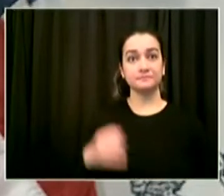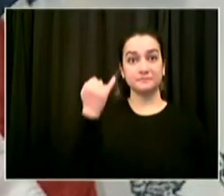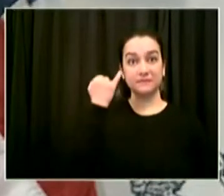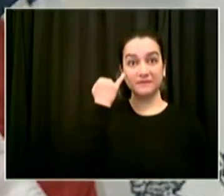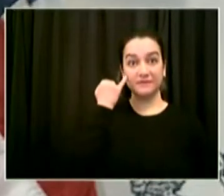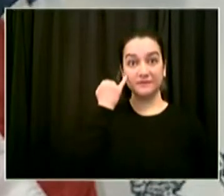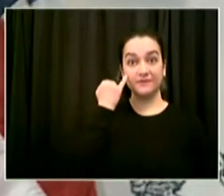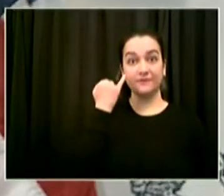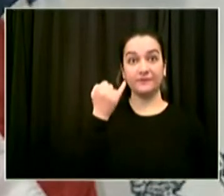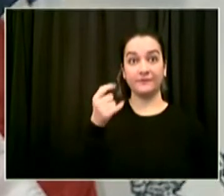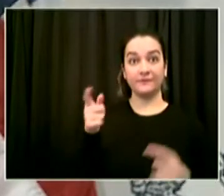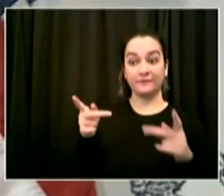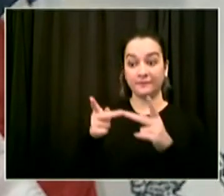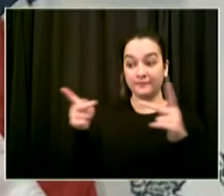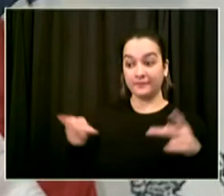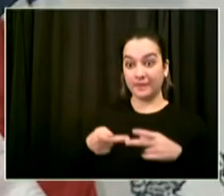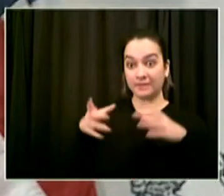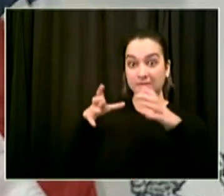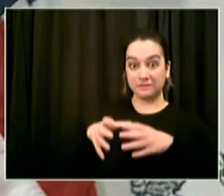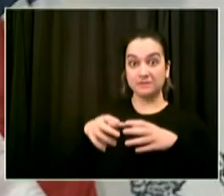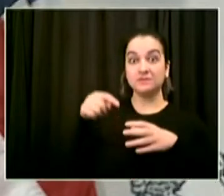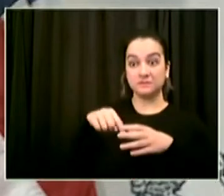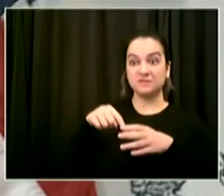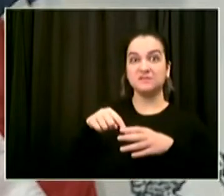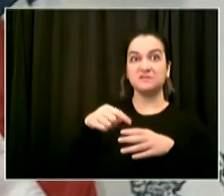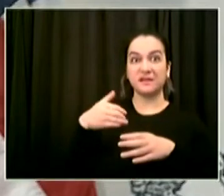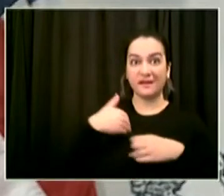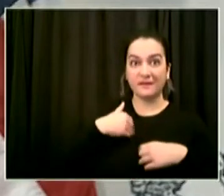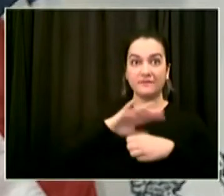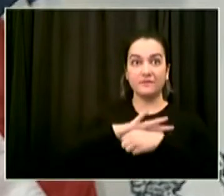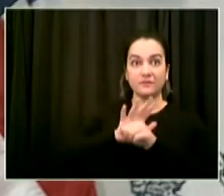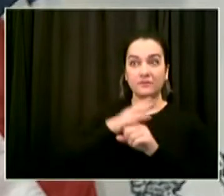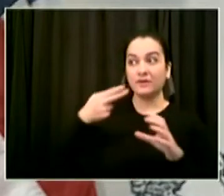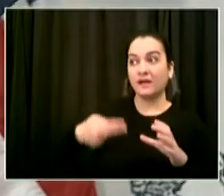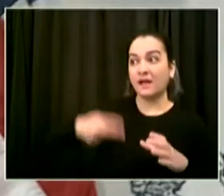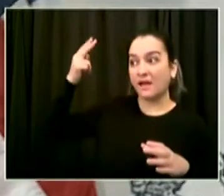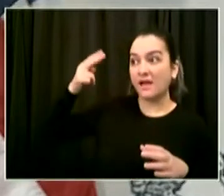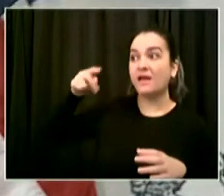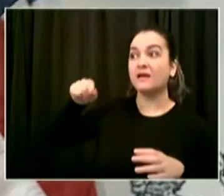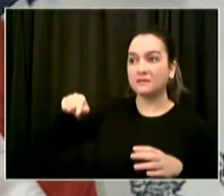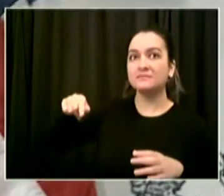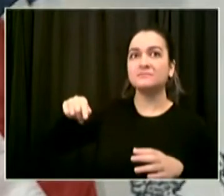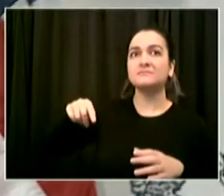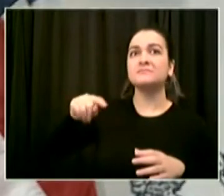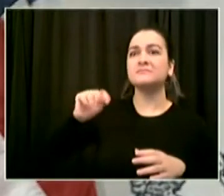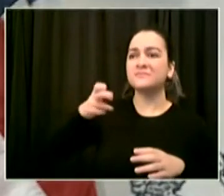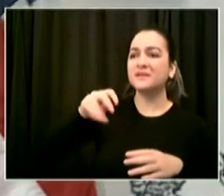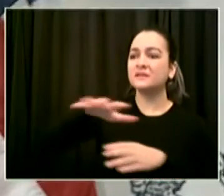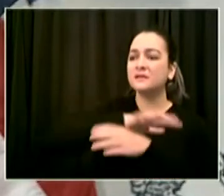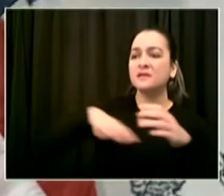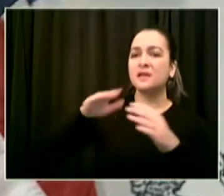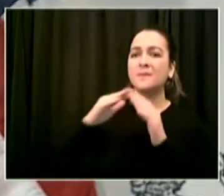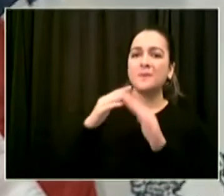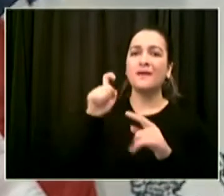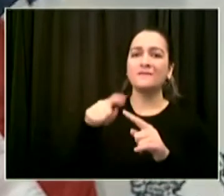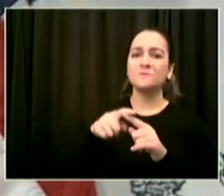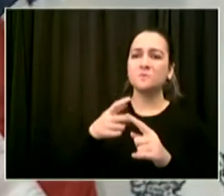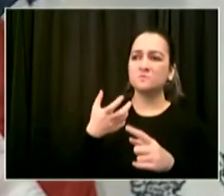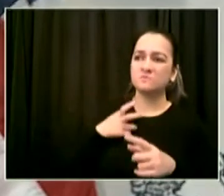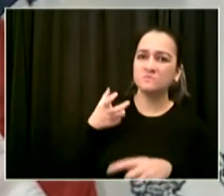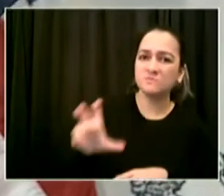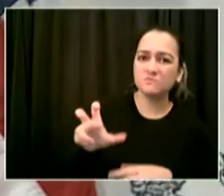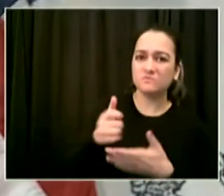hit by COVID or doesn't have that kind of outreach effort, it won't work as well. The only one I've heard very specific reports